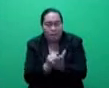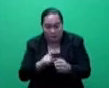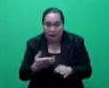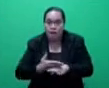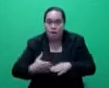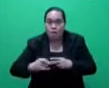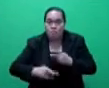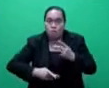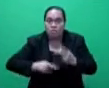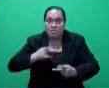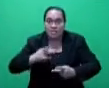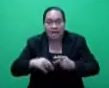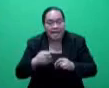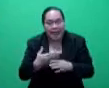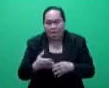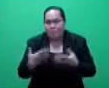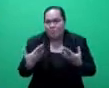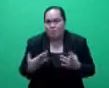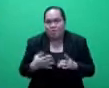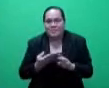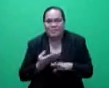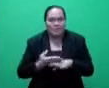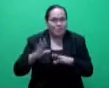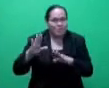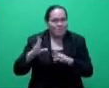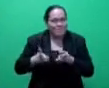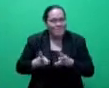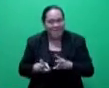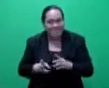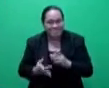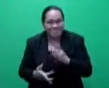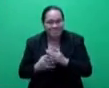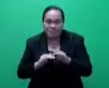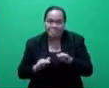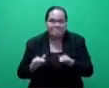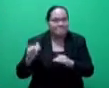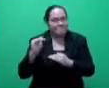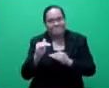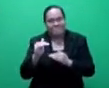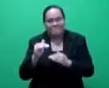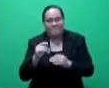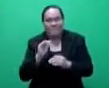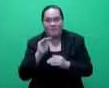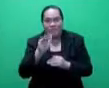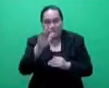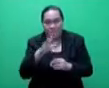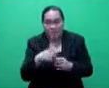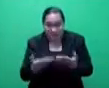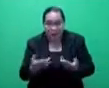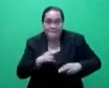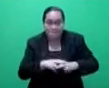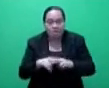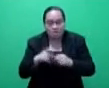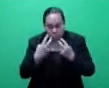is more than a modernized approach. It is a step into the future. Fiji now reflects